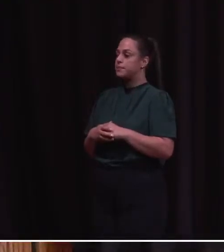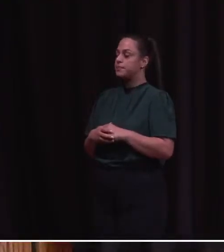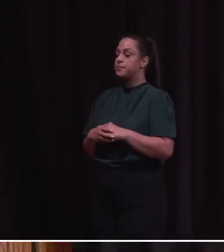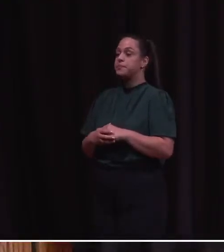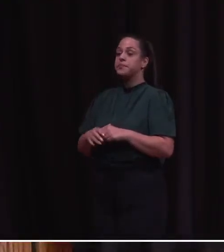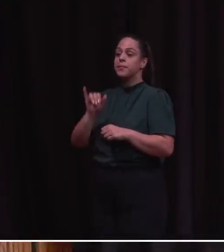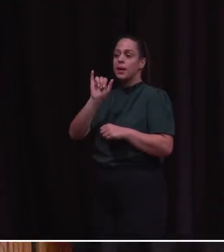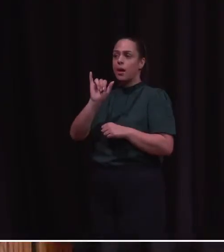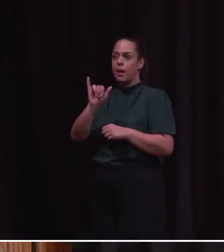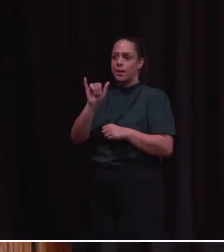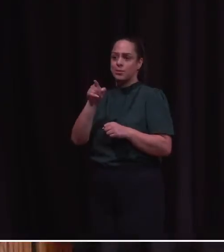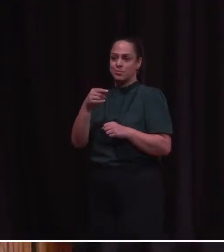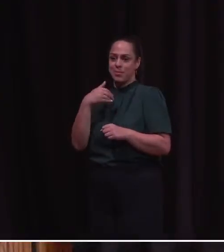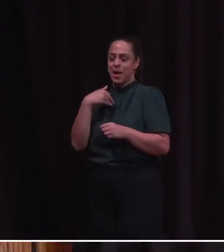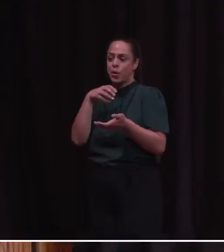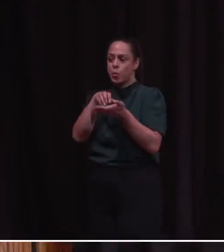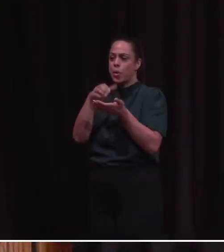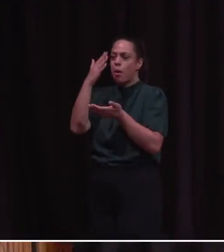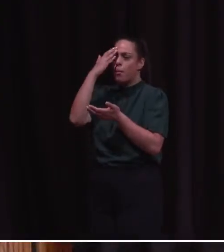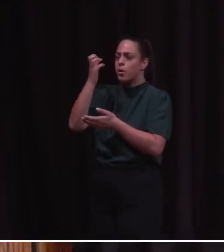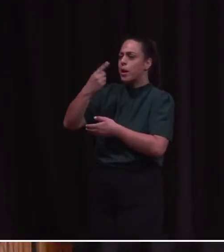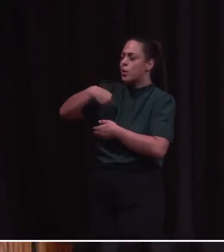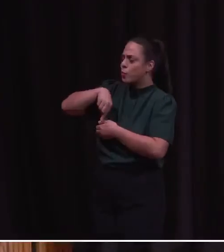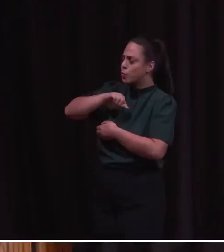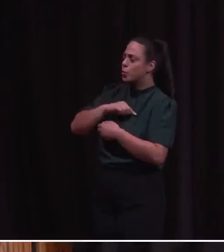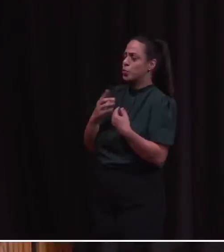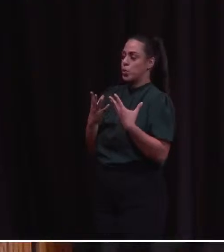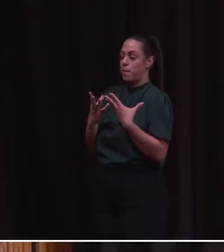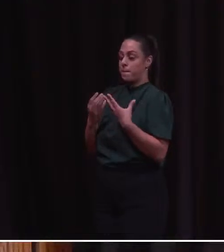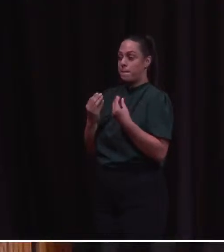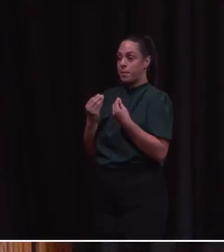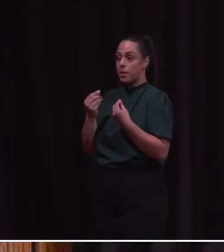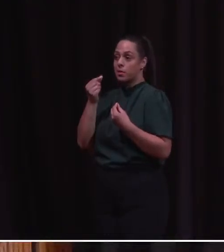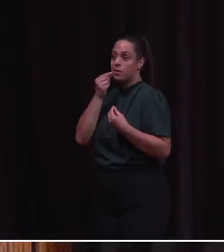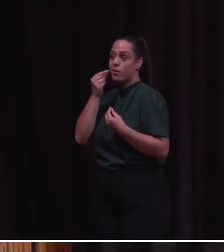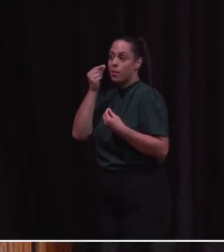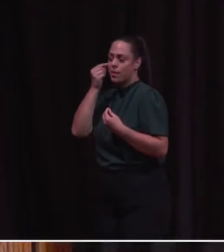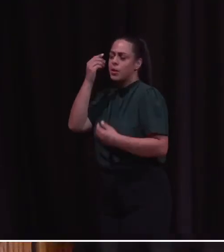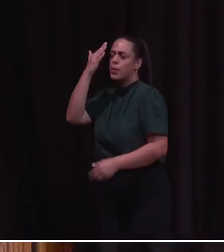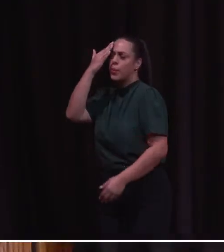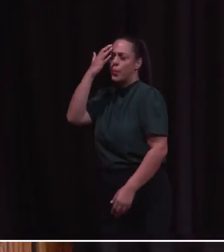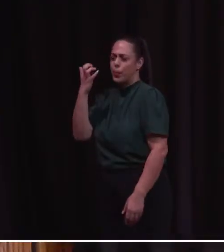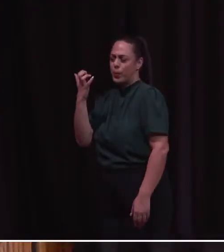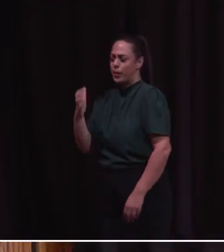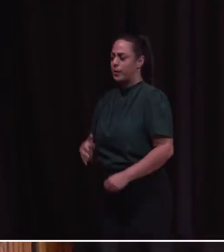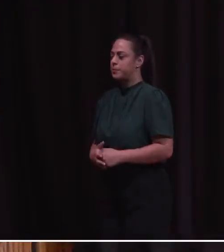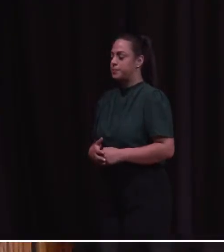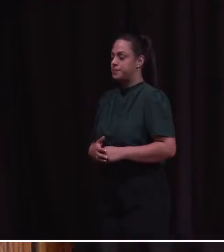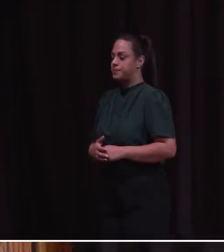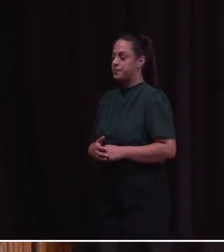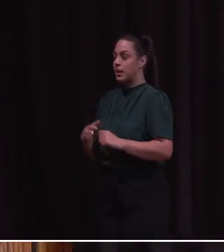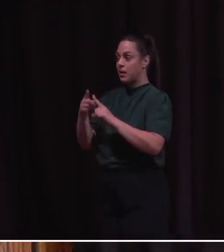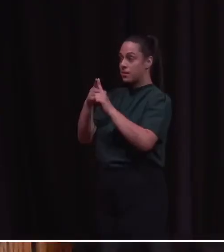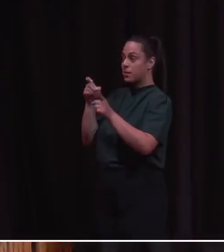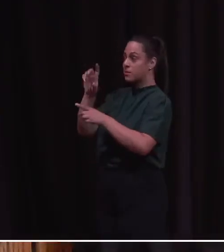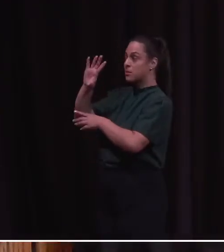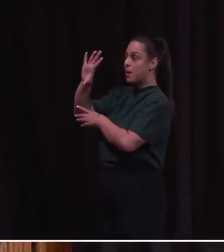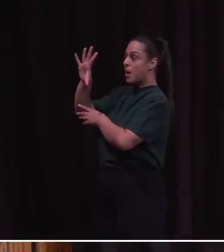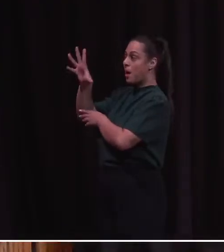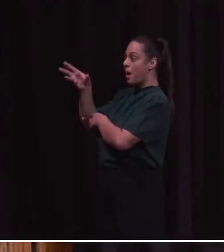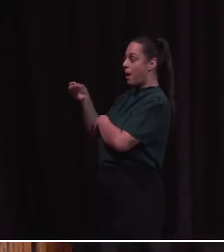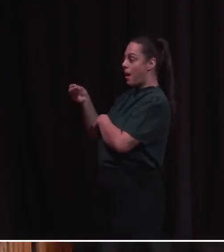gender. On the African side, we must not forget the odyssey of Sarah